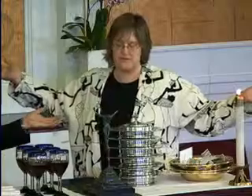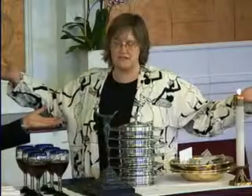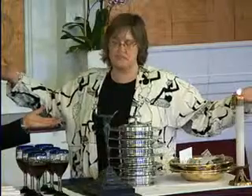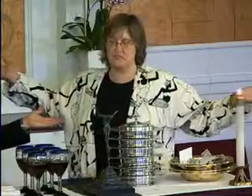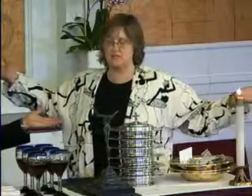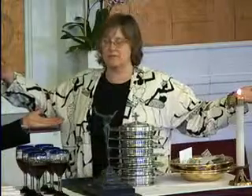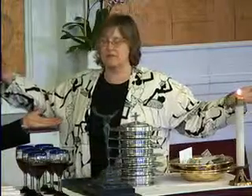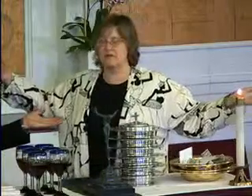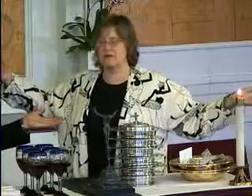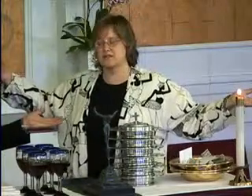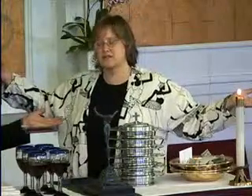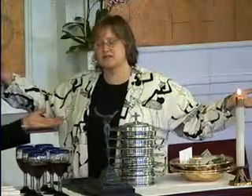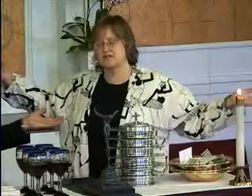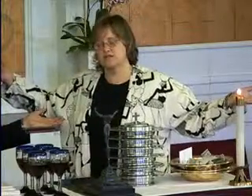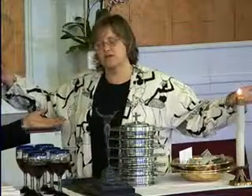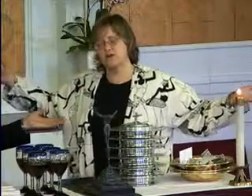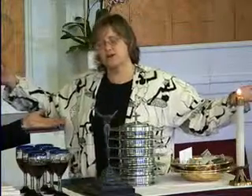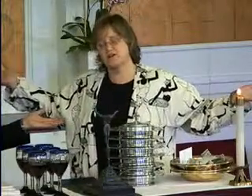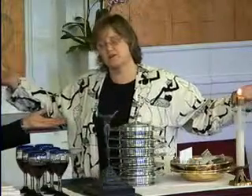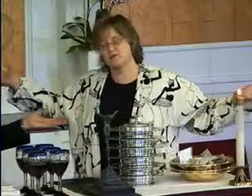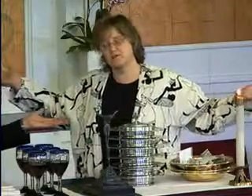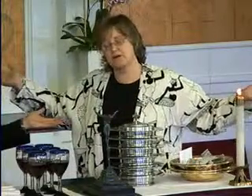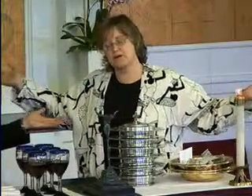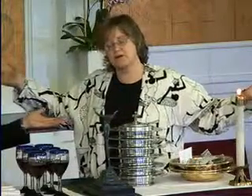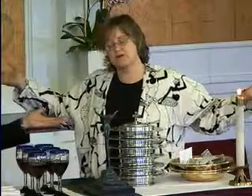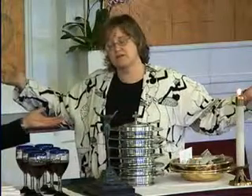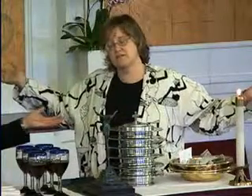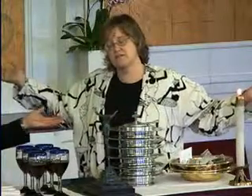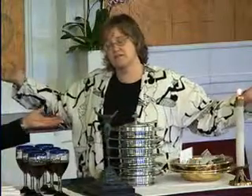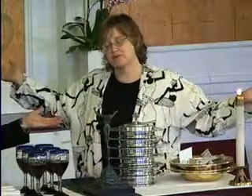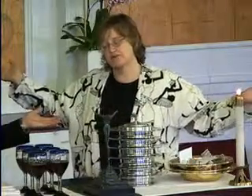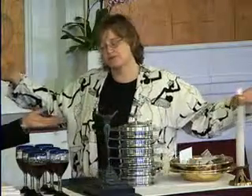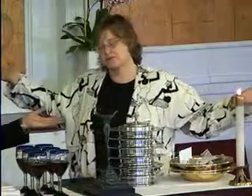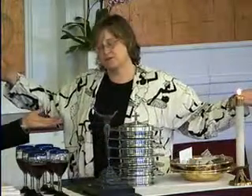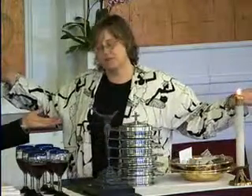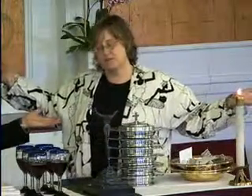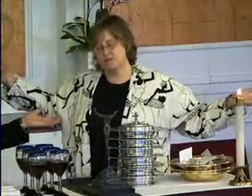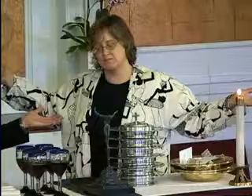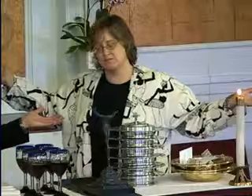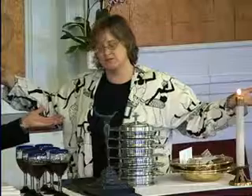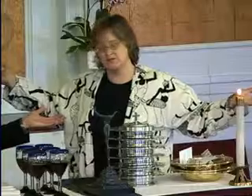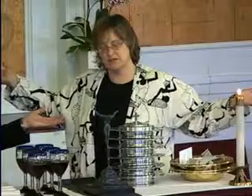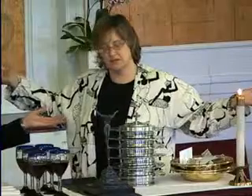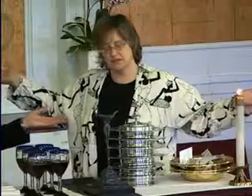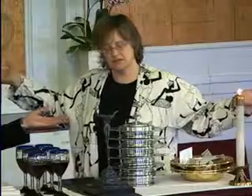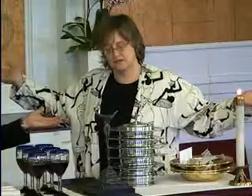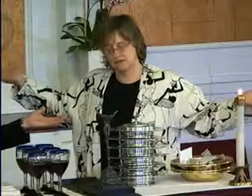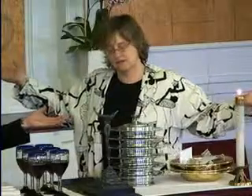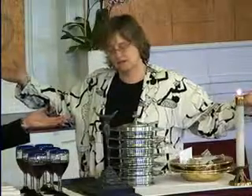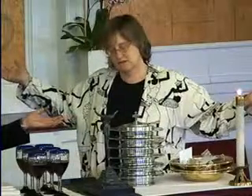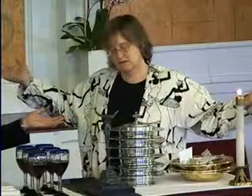so that indeed we might not just follow, but serve fully and completely.